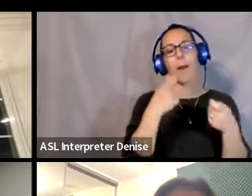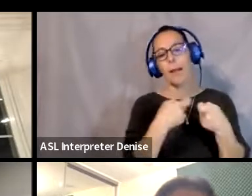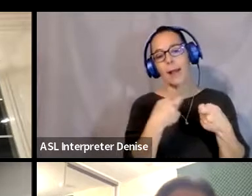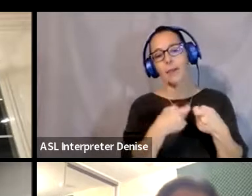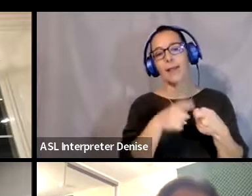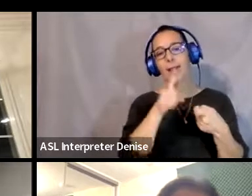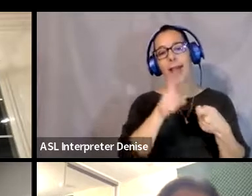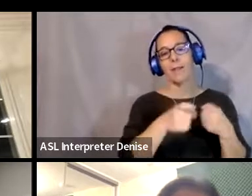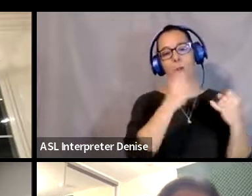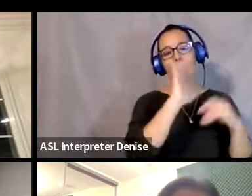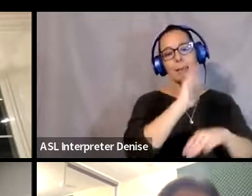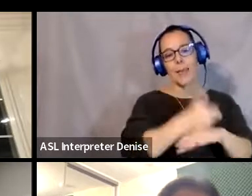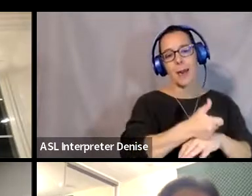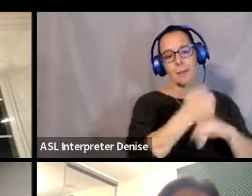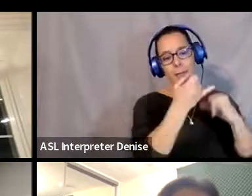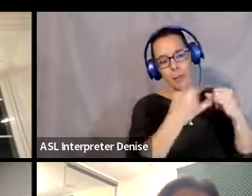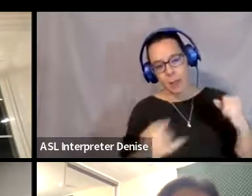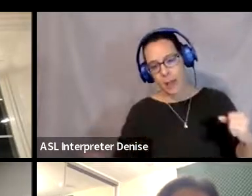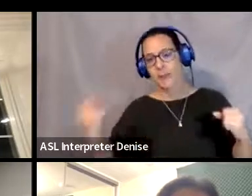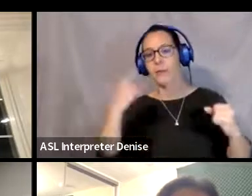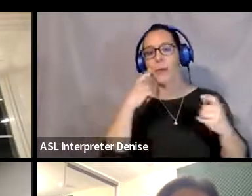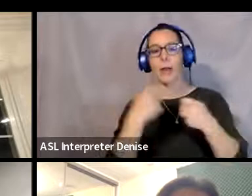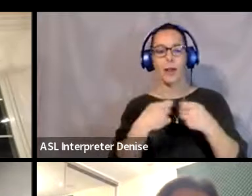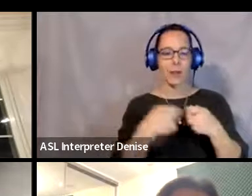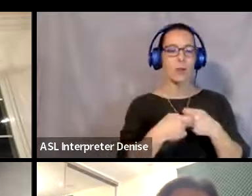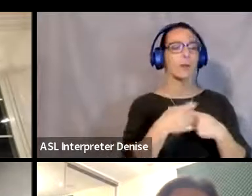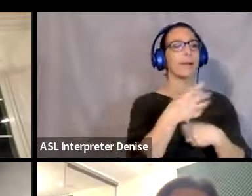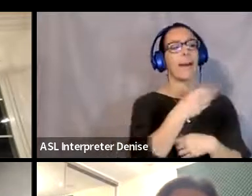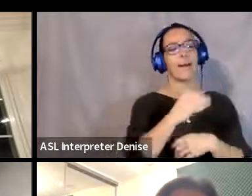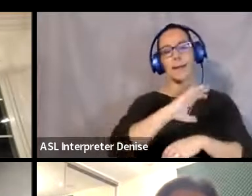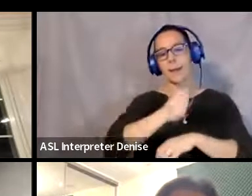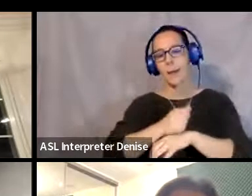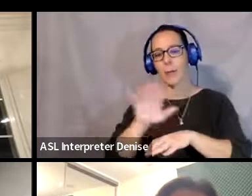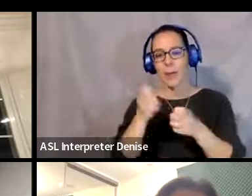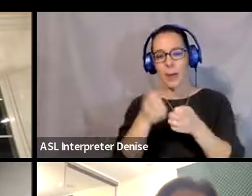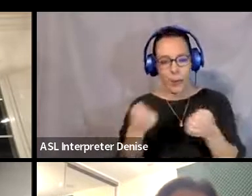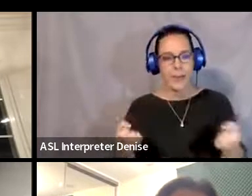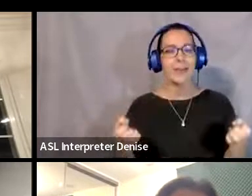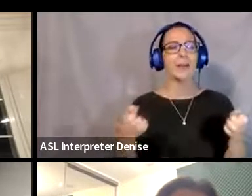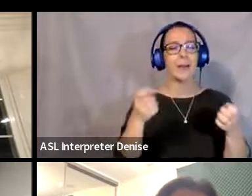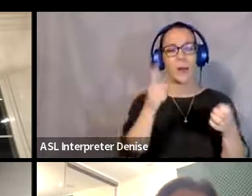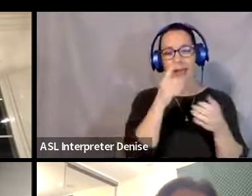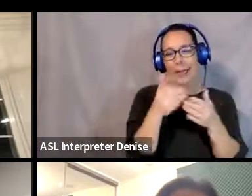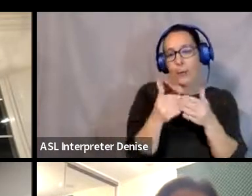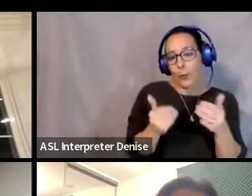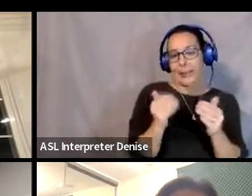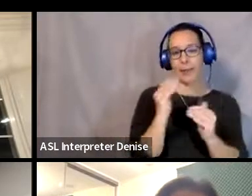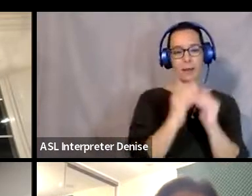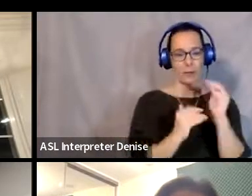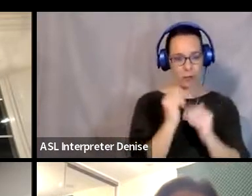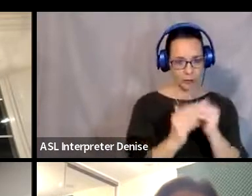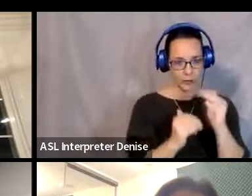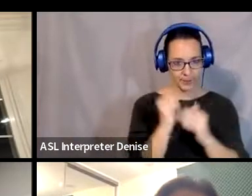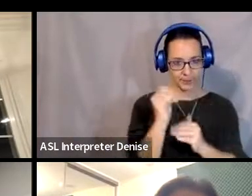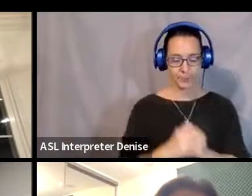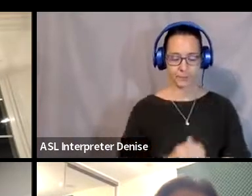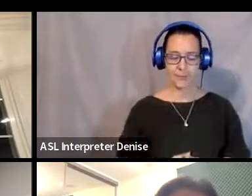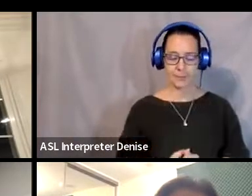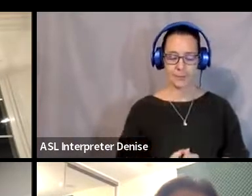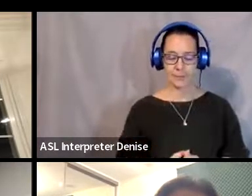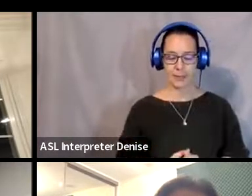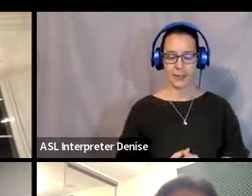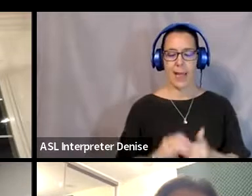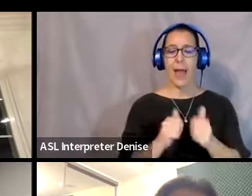need to run, and then get up their equipment set up. The impact for us will